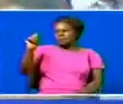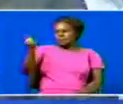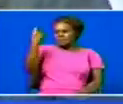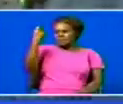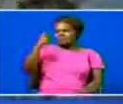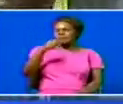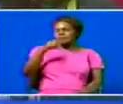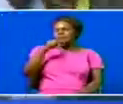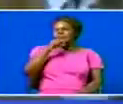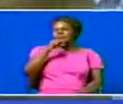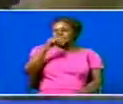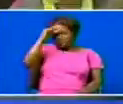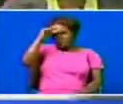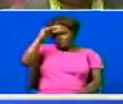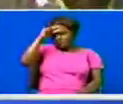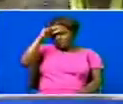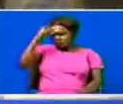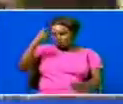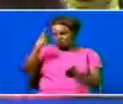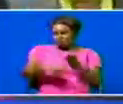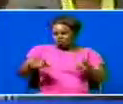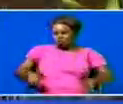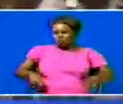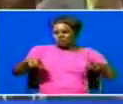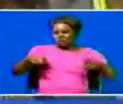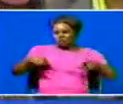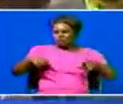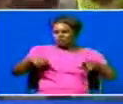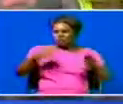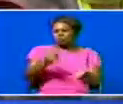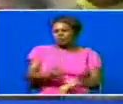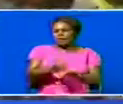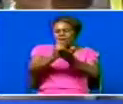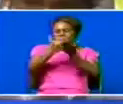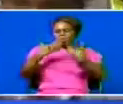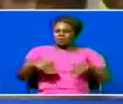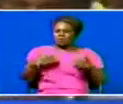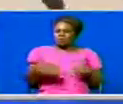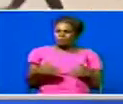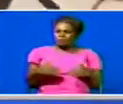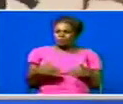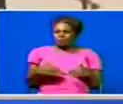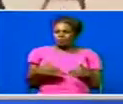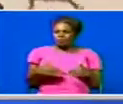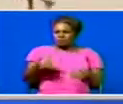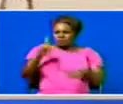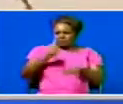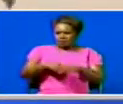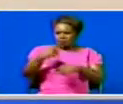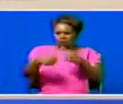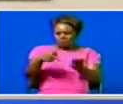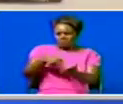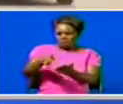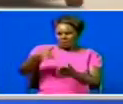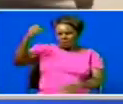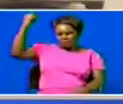will ensure the cost of living continues to be contained to shield many from slipping into oblivion. While Kenyans continue to pay